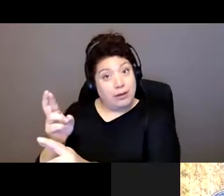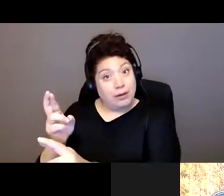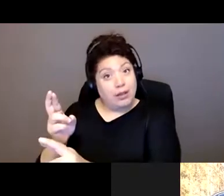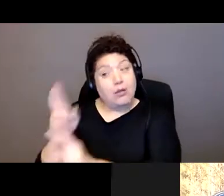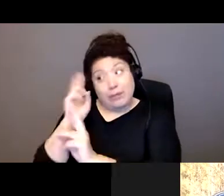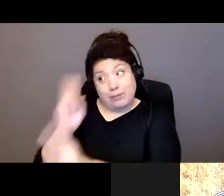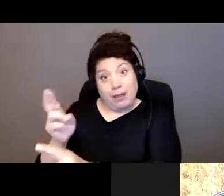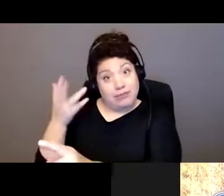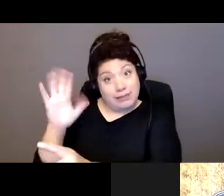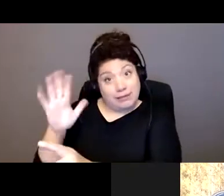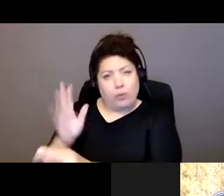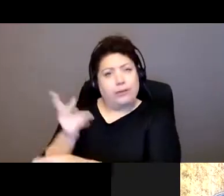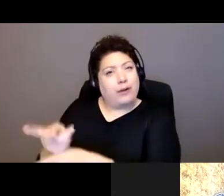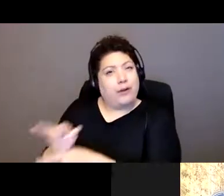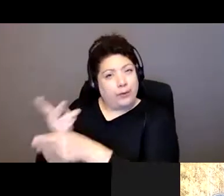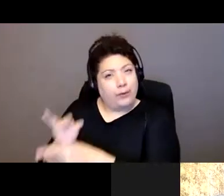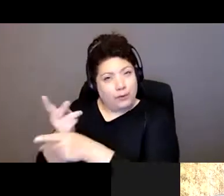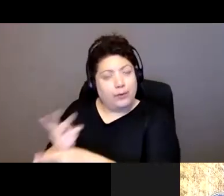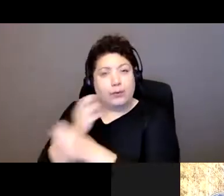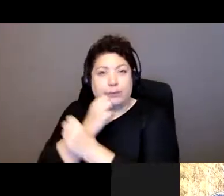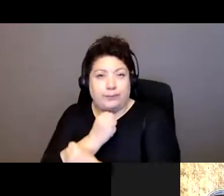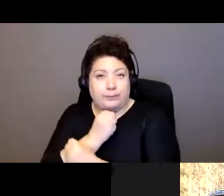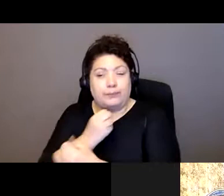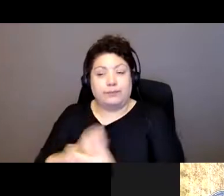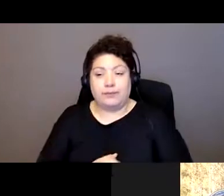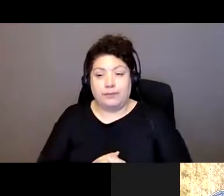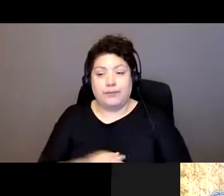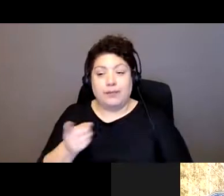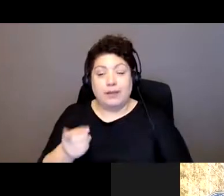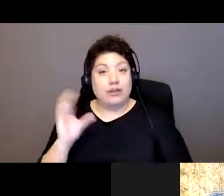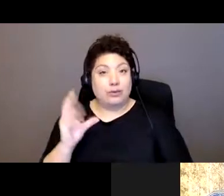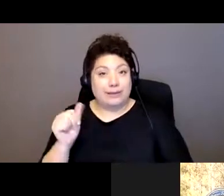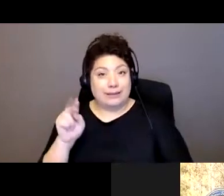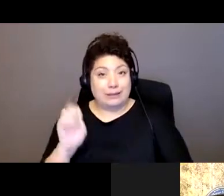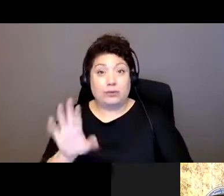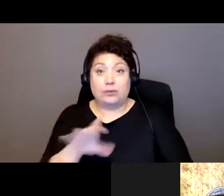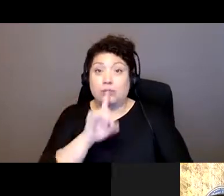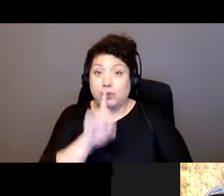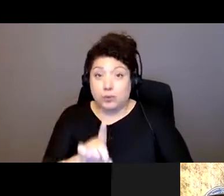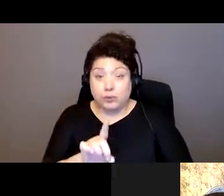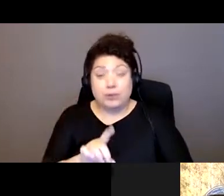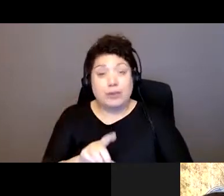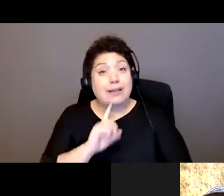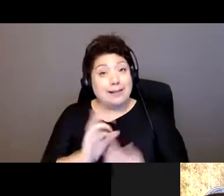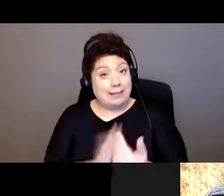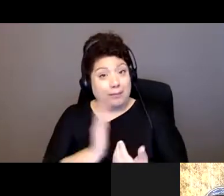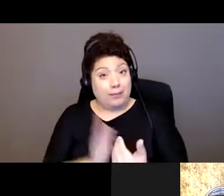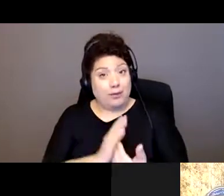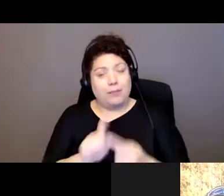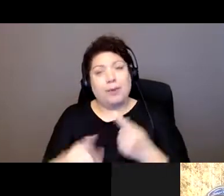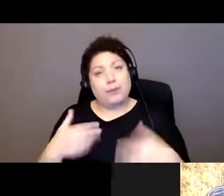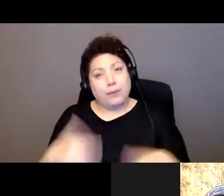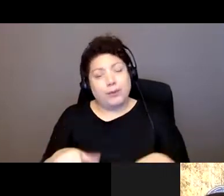right? So true, Ashley. It's such a simple thing, but it's profound. Taking the time to be with